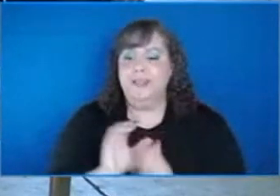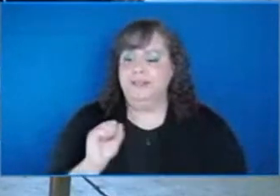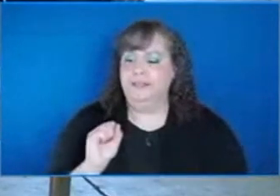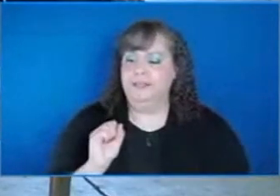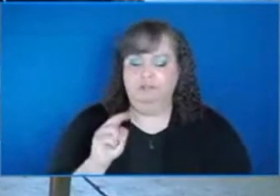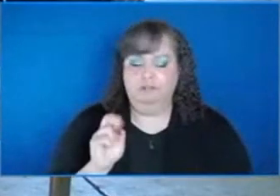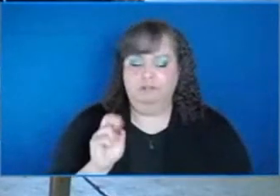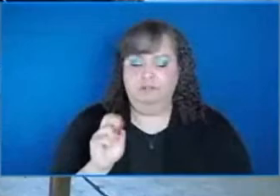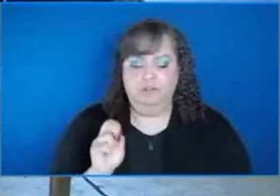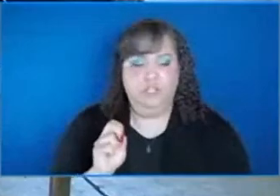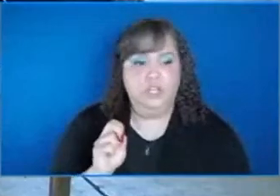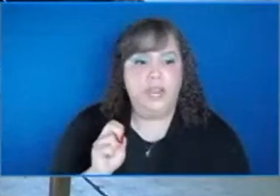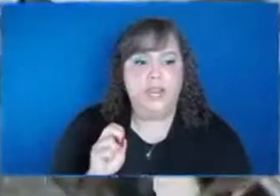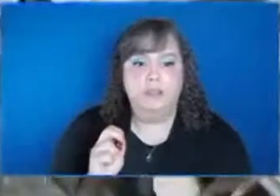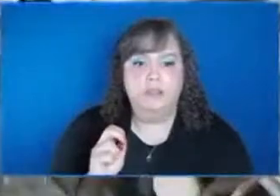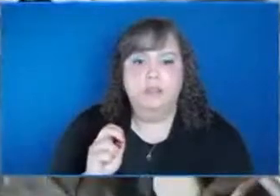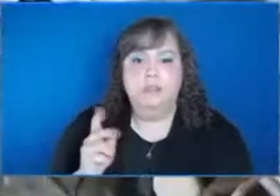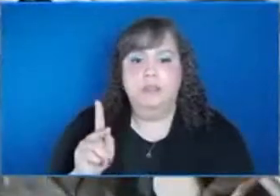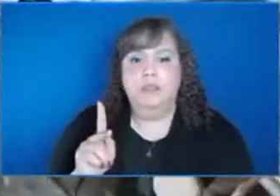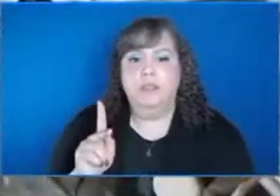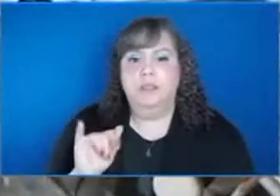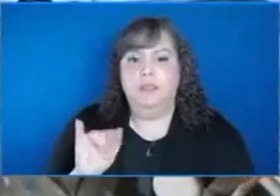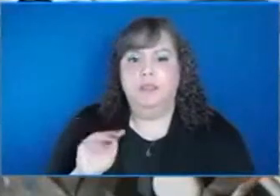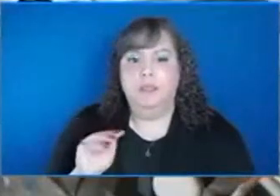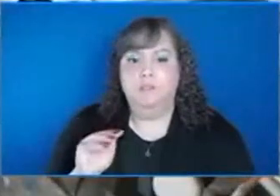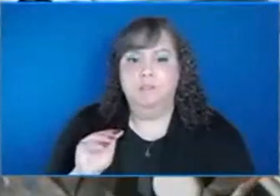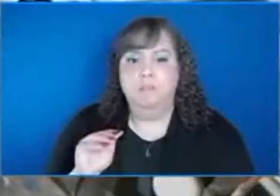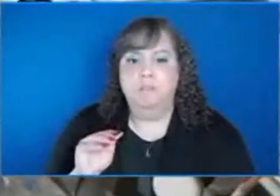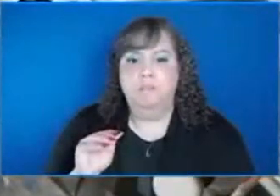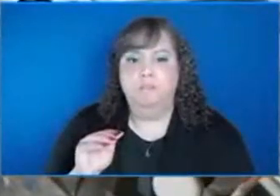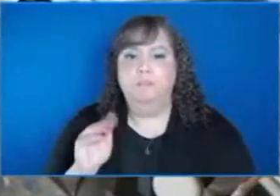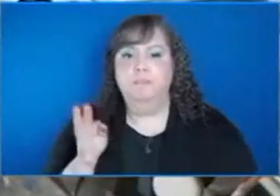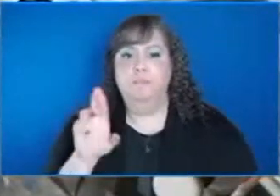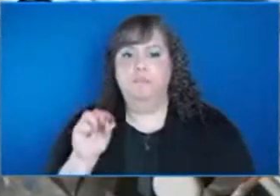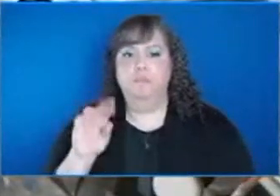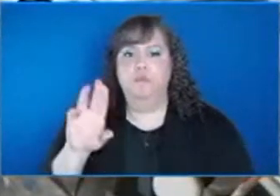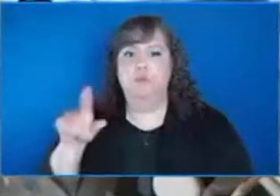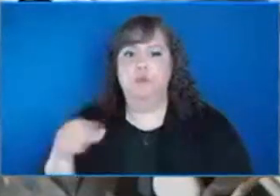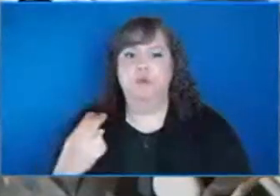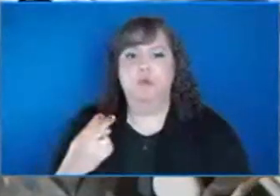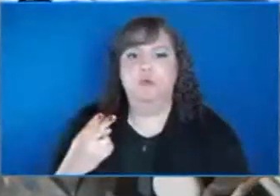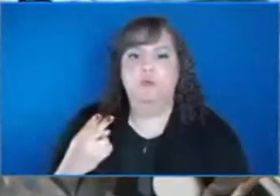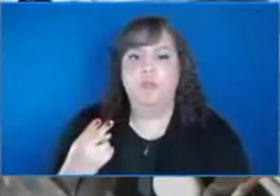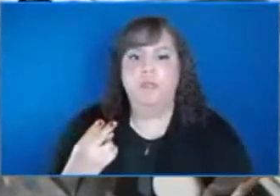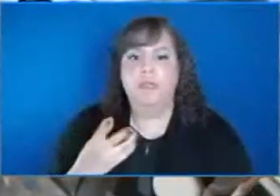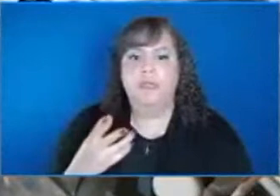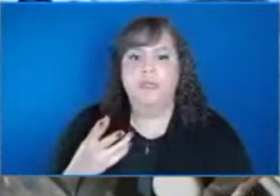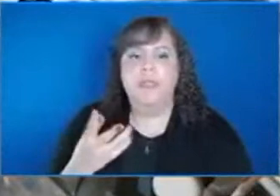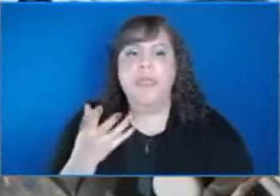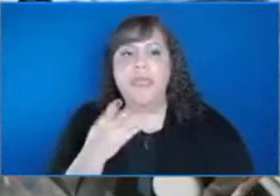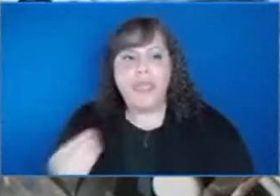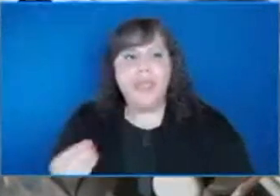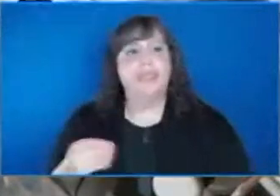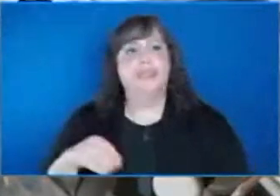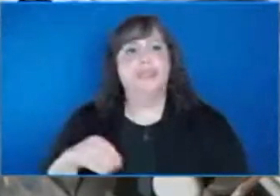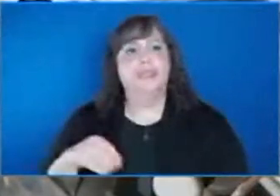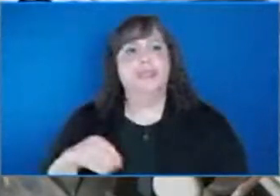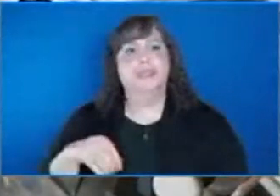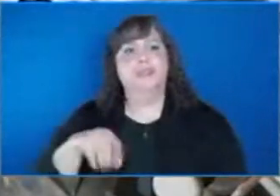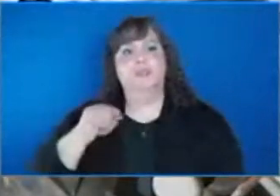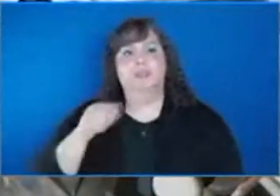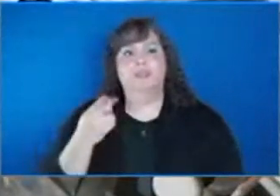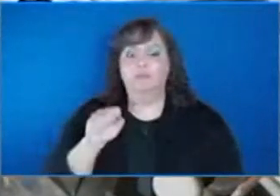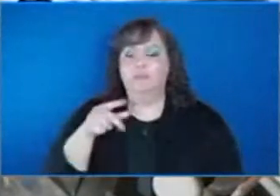in microgravity. Hi everyone, I'm Thomas Pesquet and I'm with my favorite astronaut Shane Kimbrough up here on the space